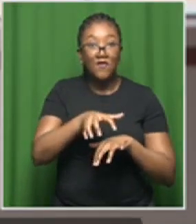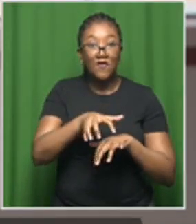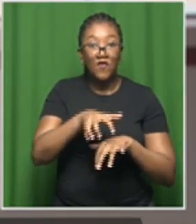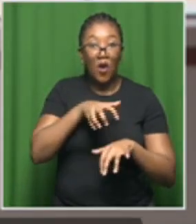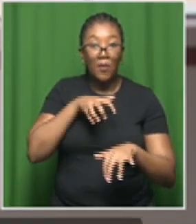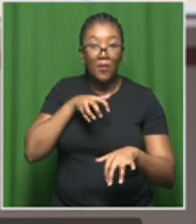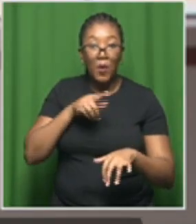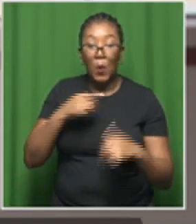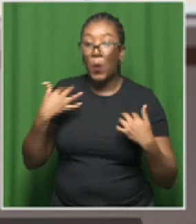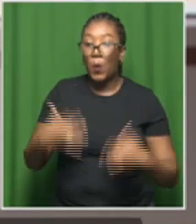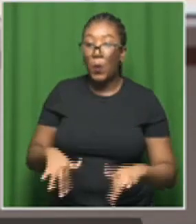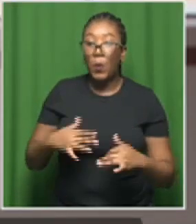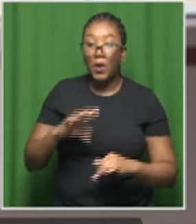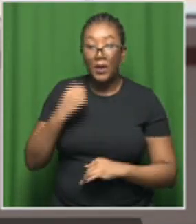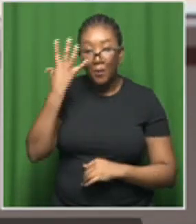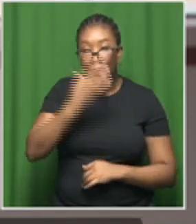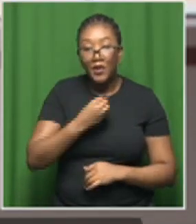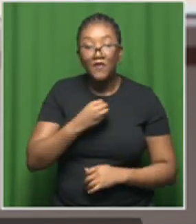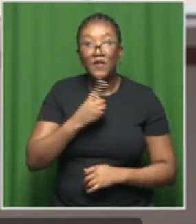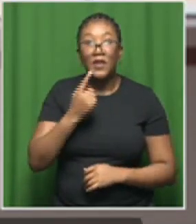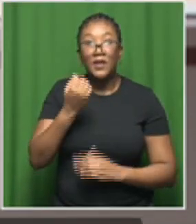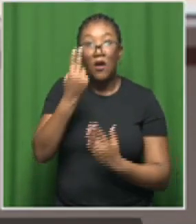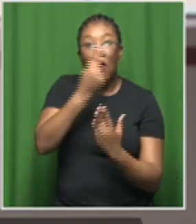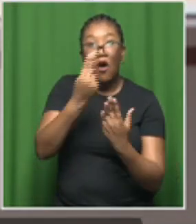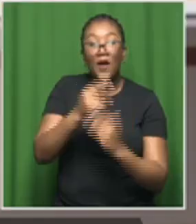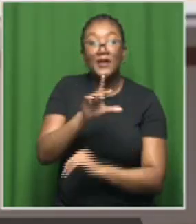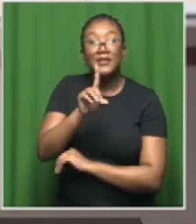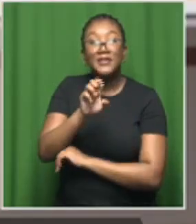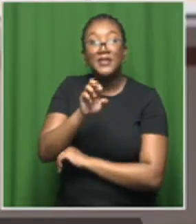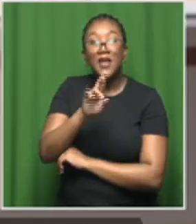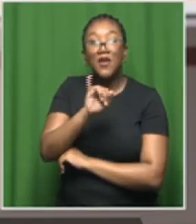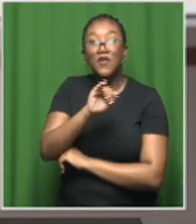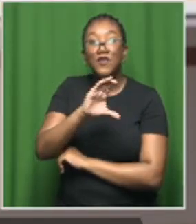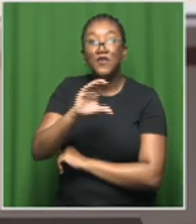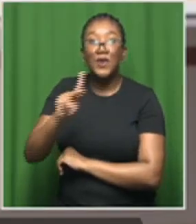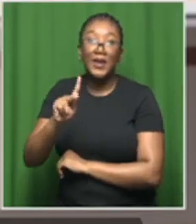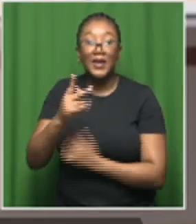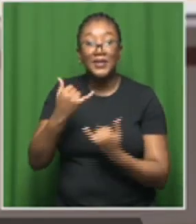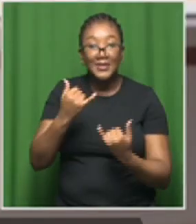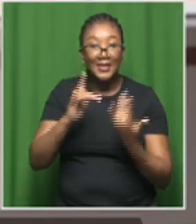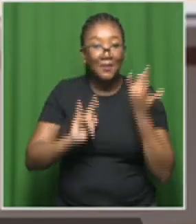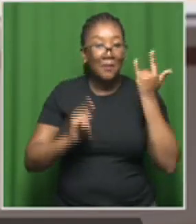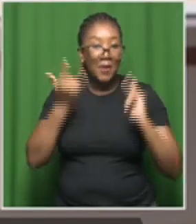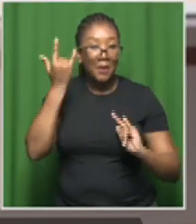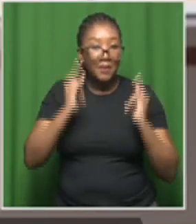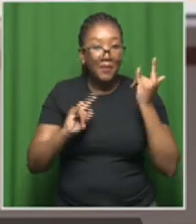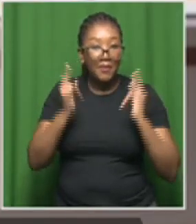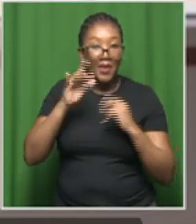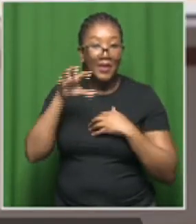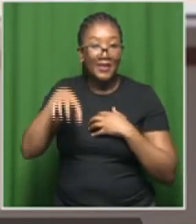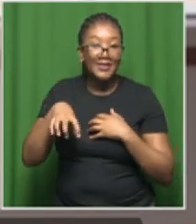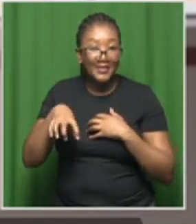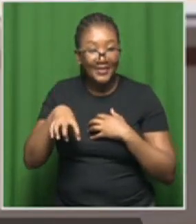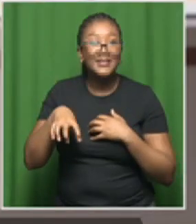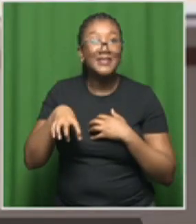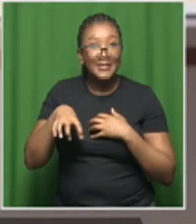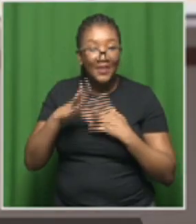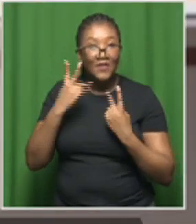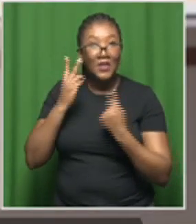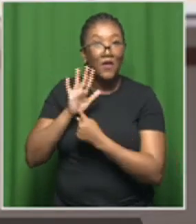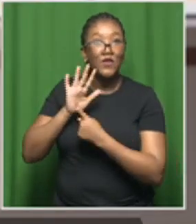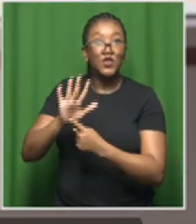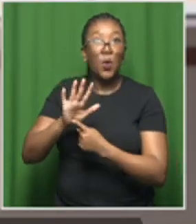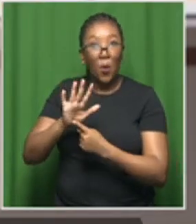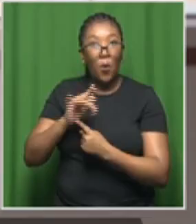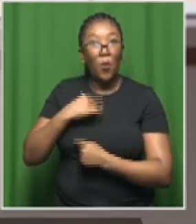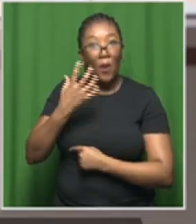this beautiful Derrick Nxumalo image of a suburbia. Nhlengethwa with this very raw portrayal